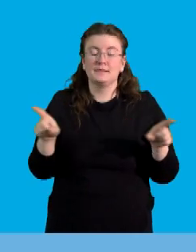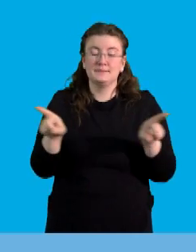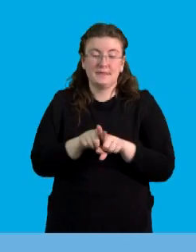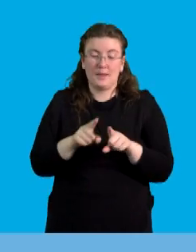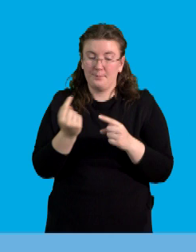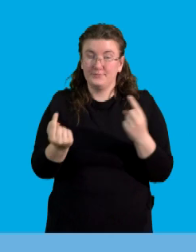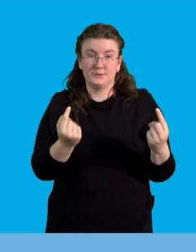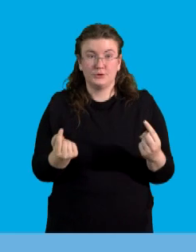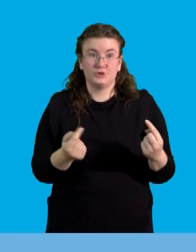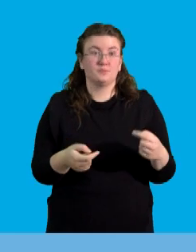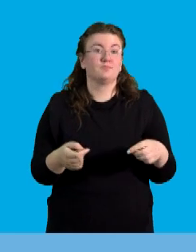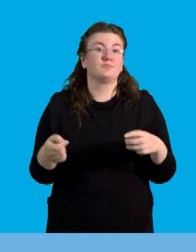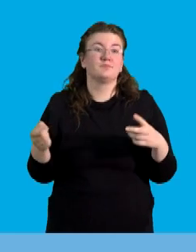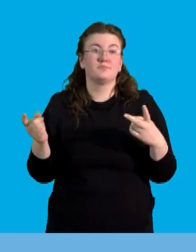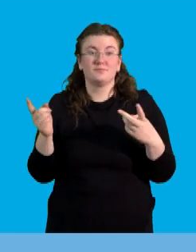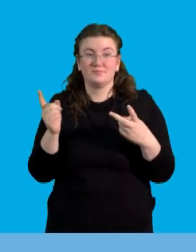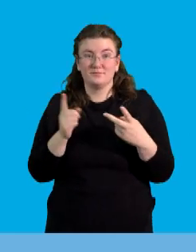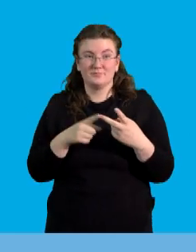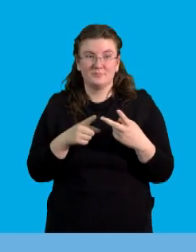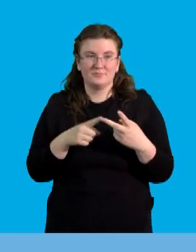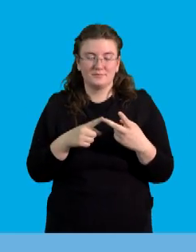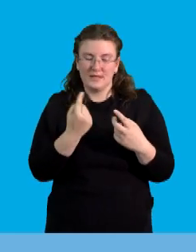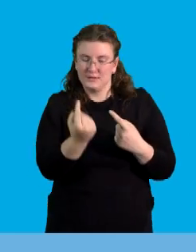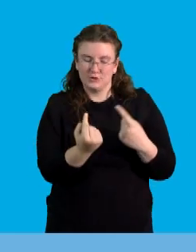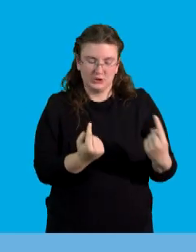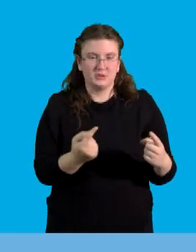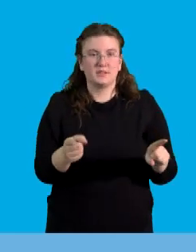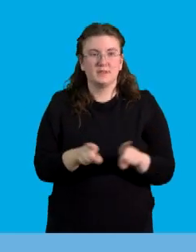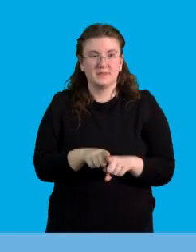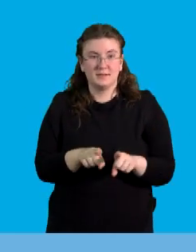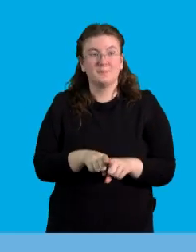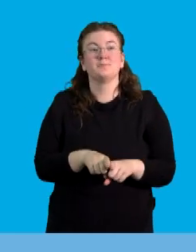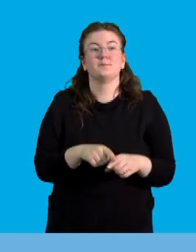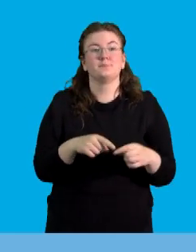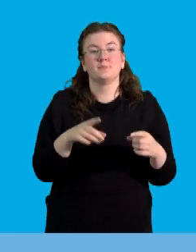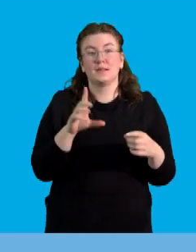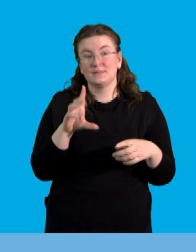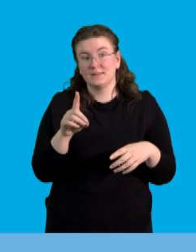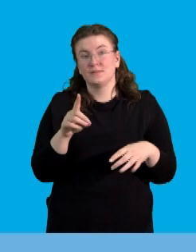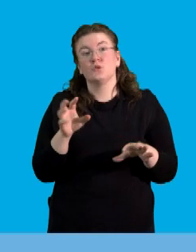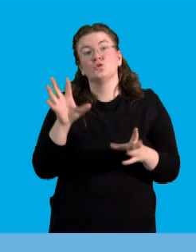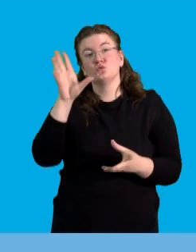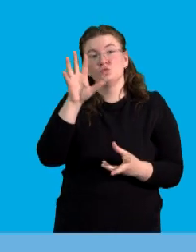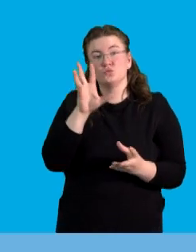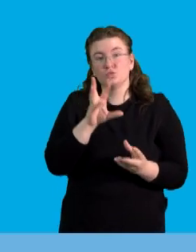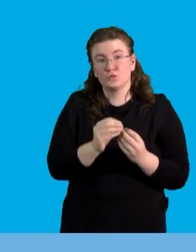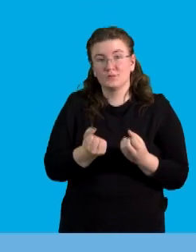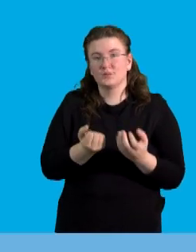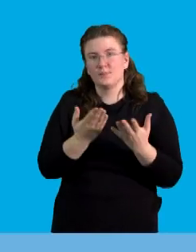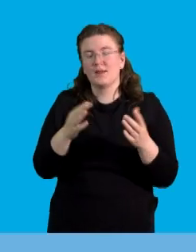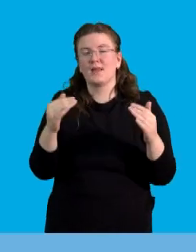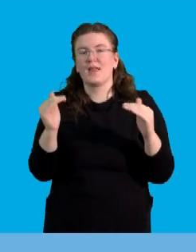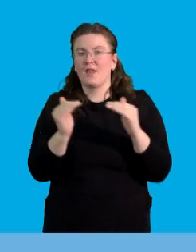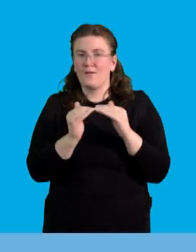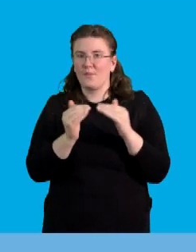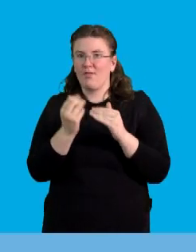is the same in each component. Or D, the total current supplied is equal to the current in each branch added together. So